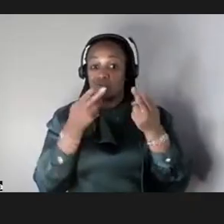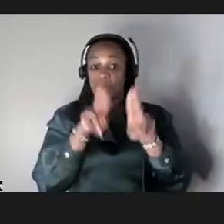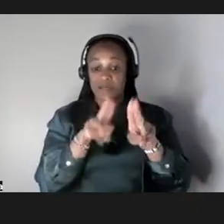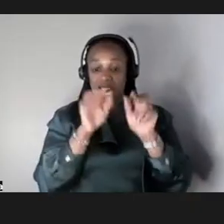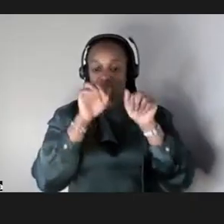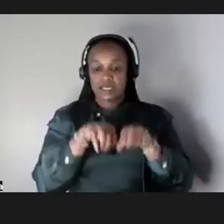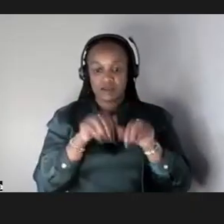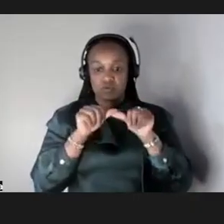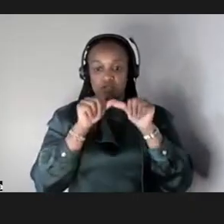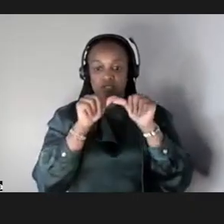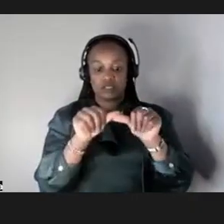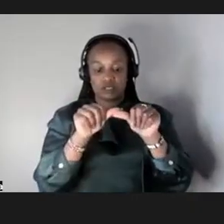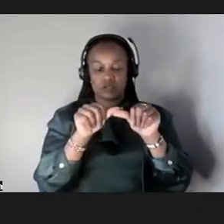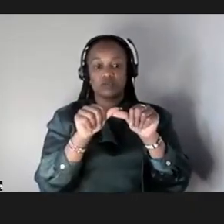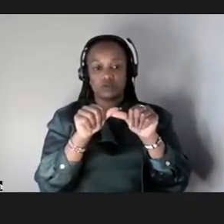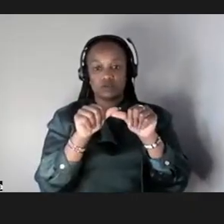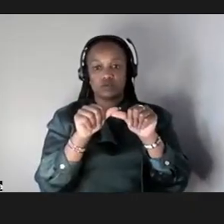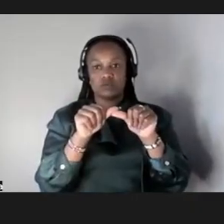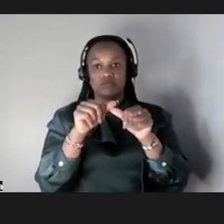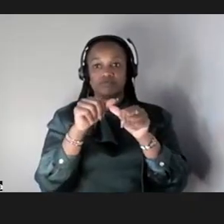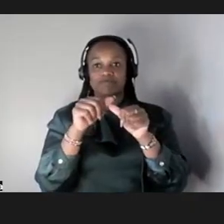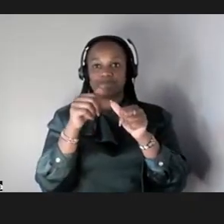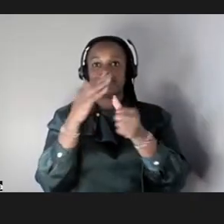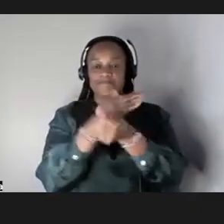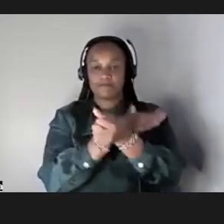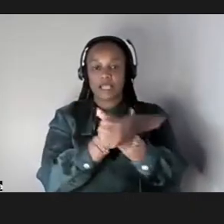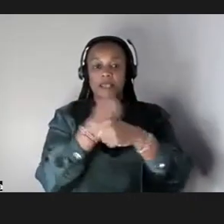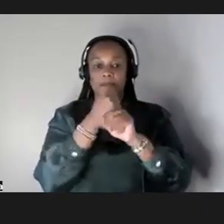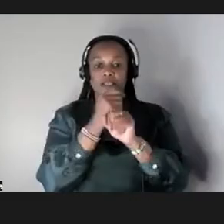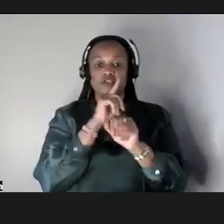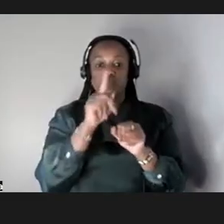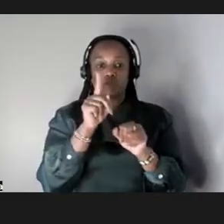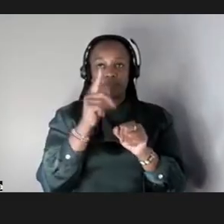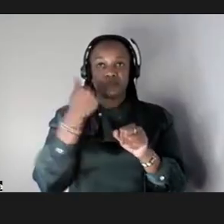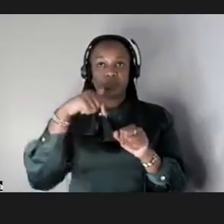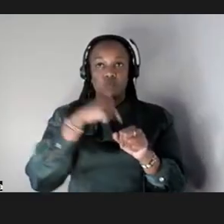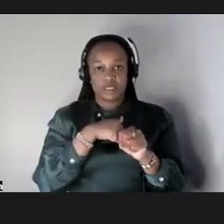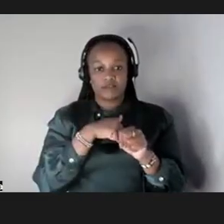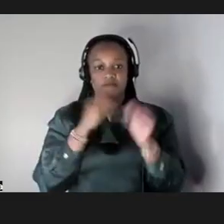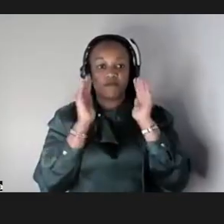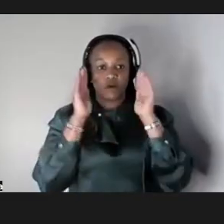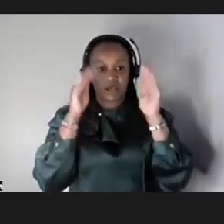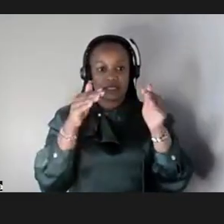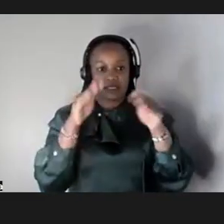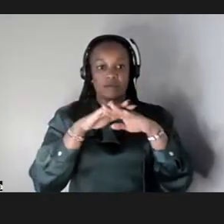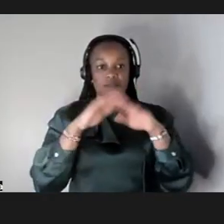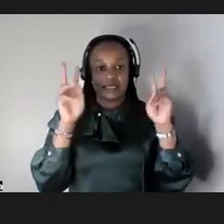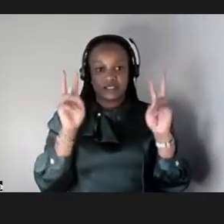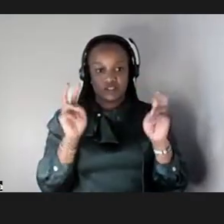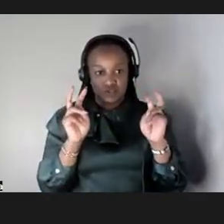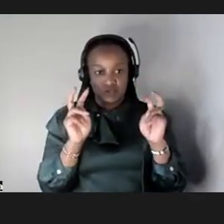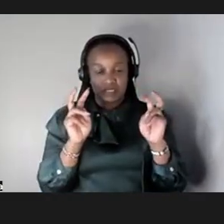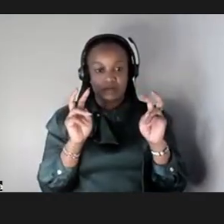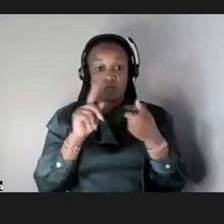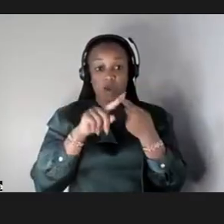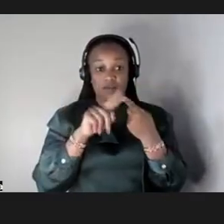and scale up this process. And finally, of course, making sure that we anchor the issue. Like one of the things that we have